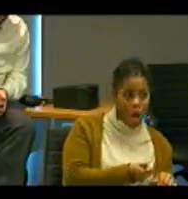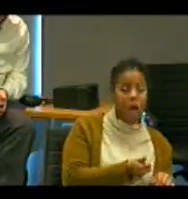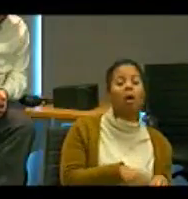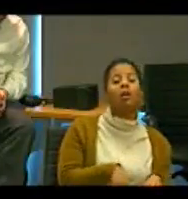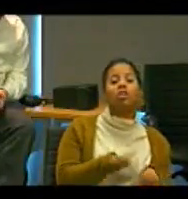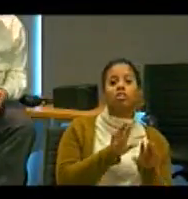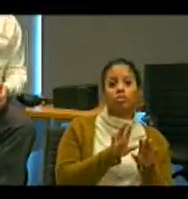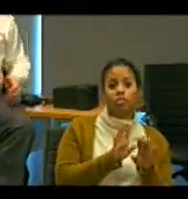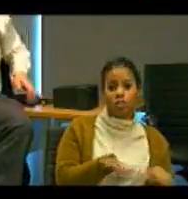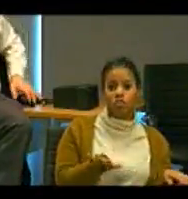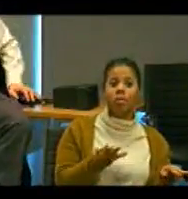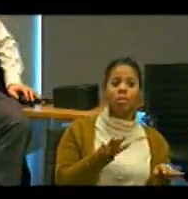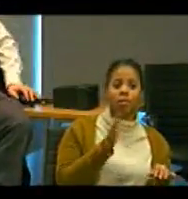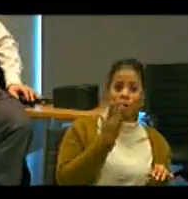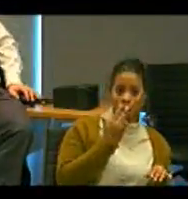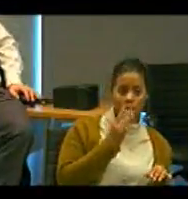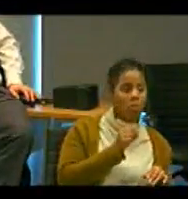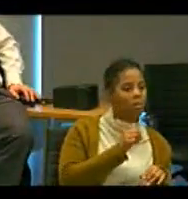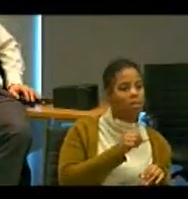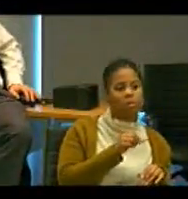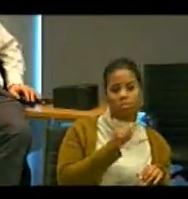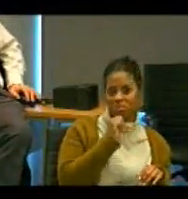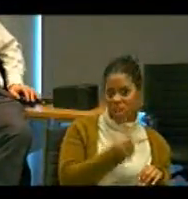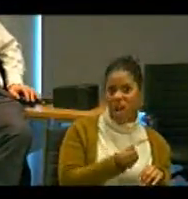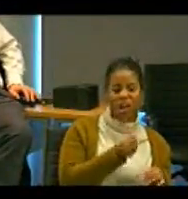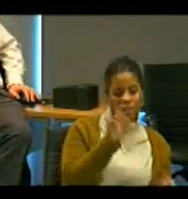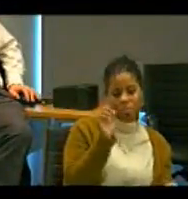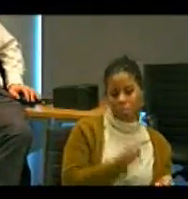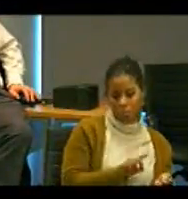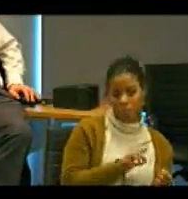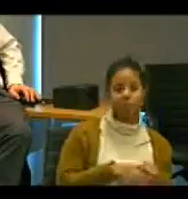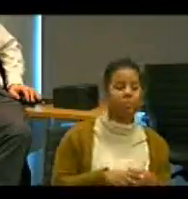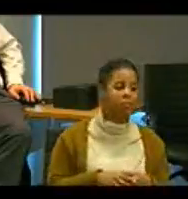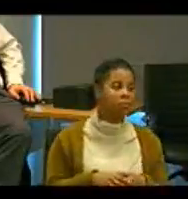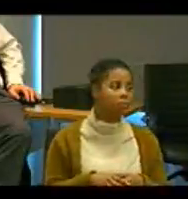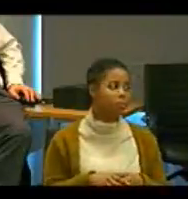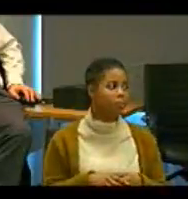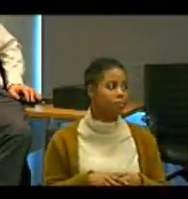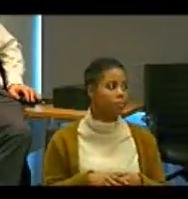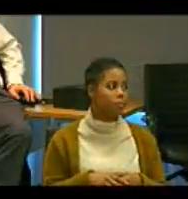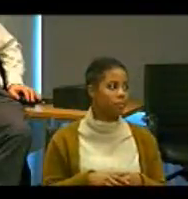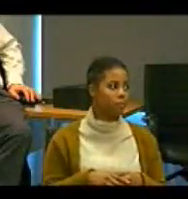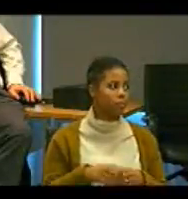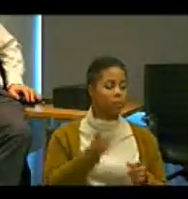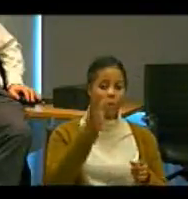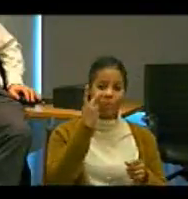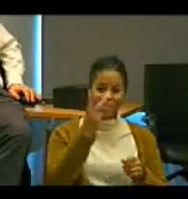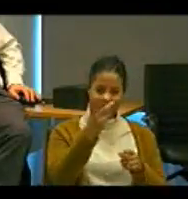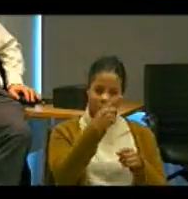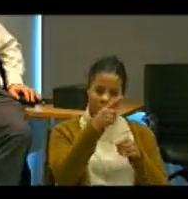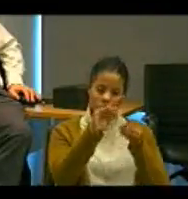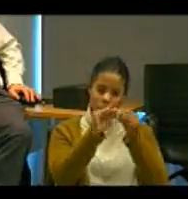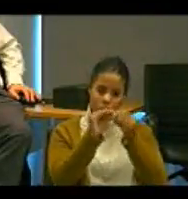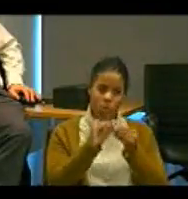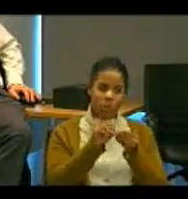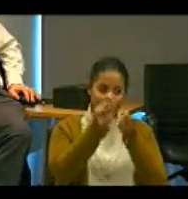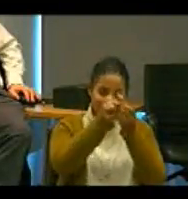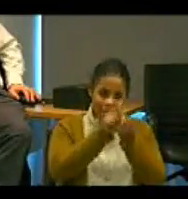not. There is no really significant interaction here. Next slide, please. When we look at this specific to how many times the students have